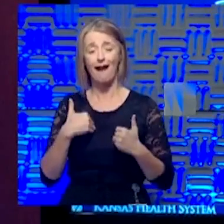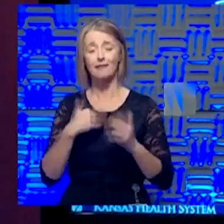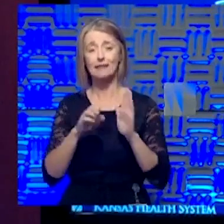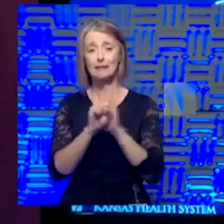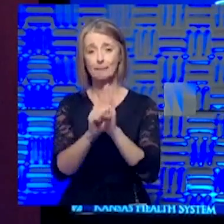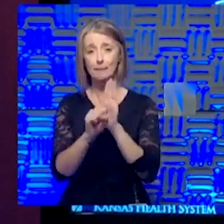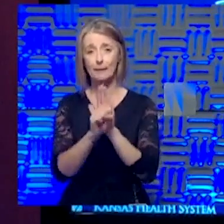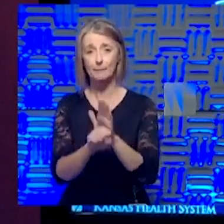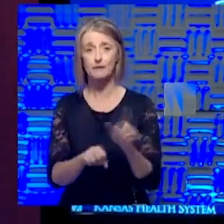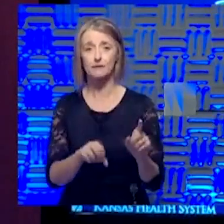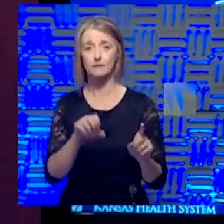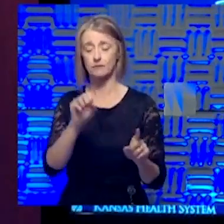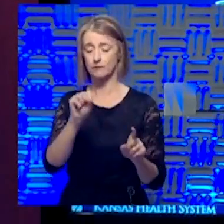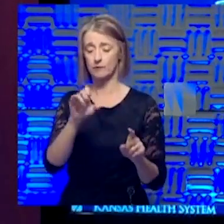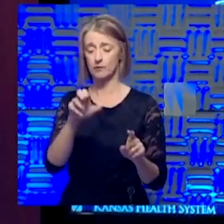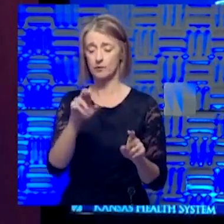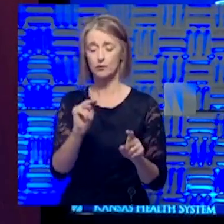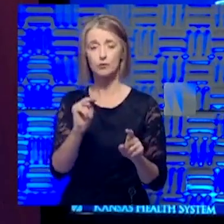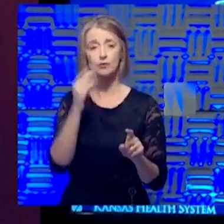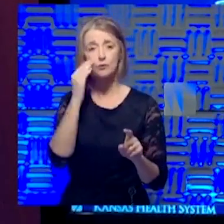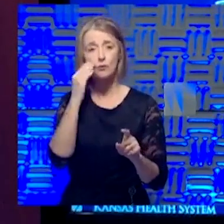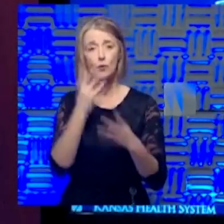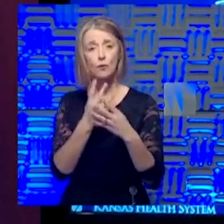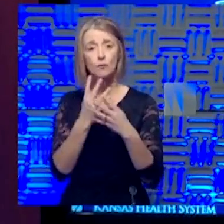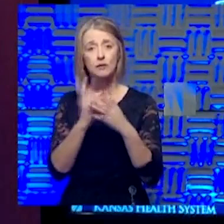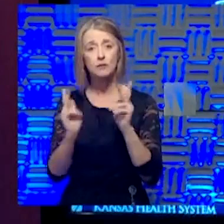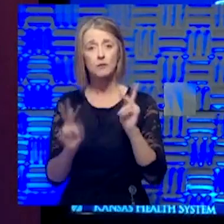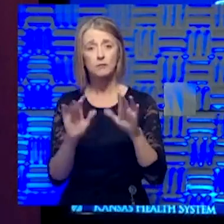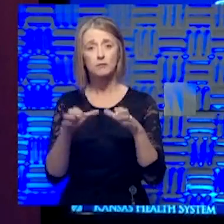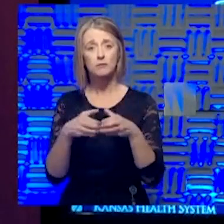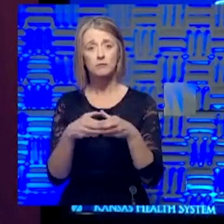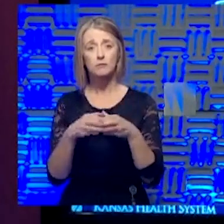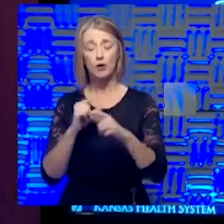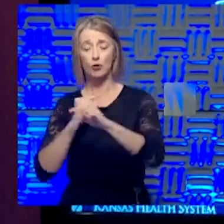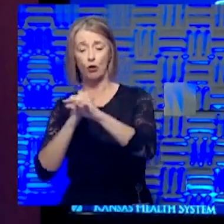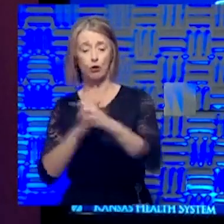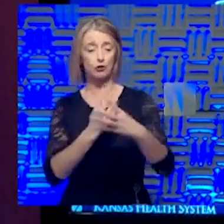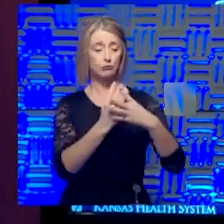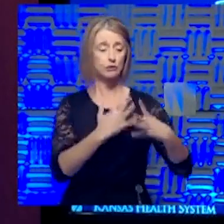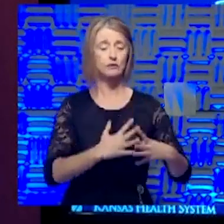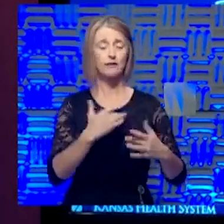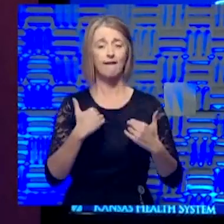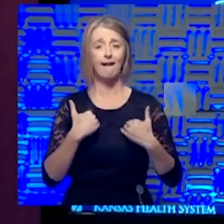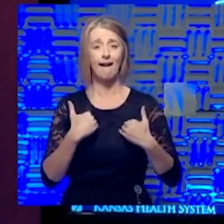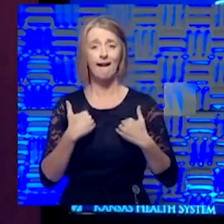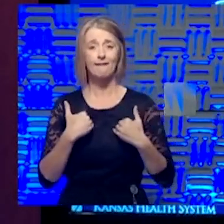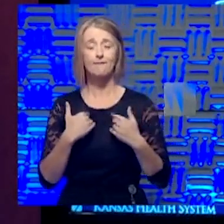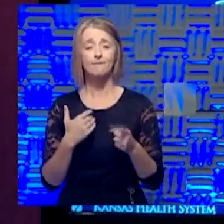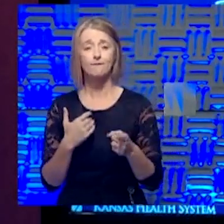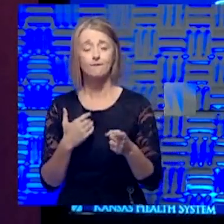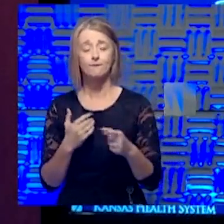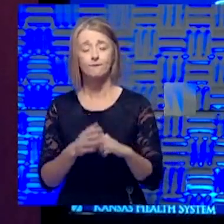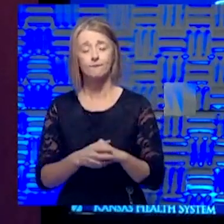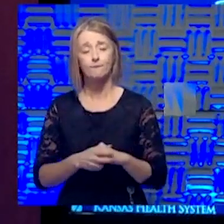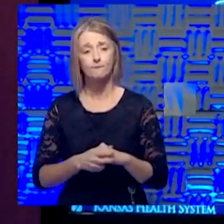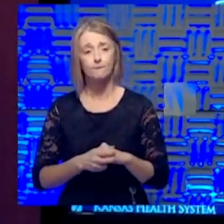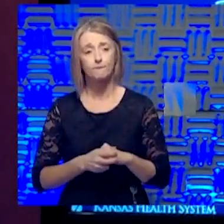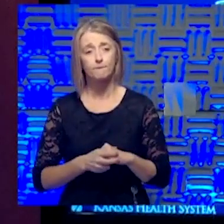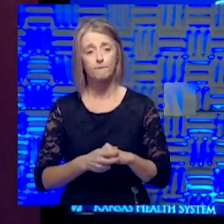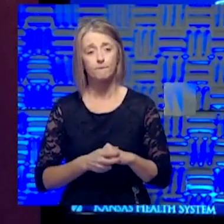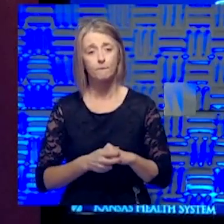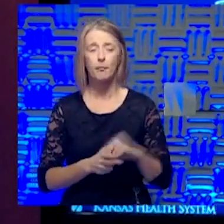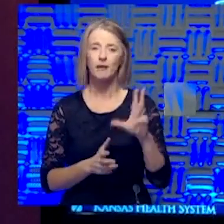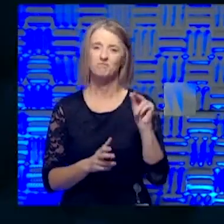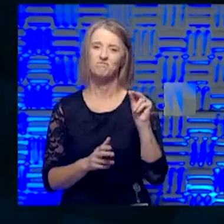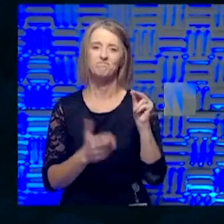sure. Susan, do you know what percentage of the prison population from either guards or prisoners were symptomatic versus asymptomatic?